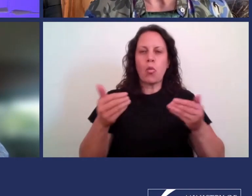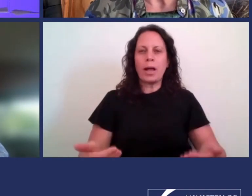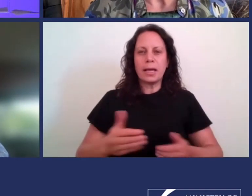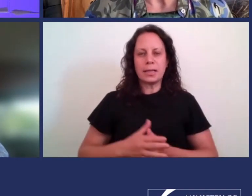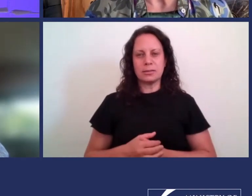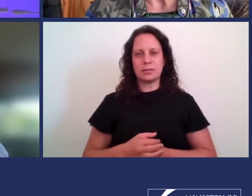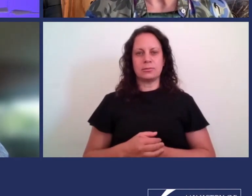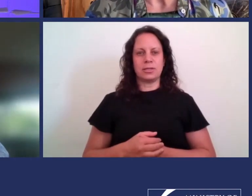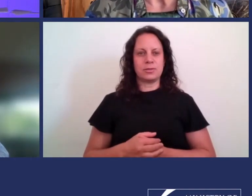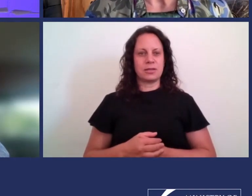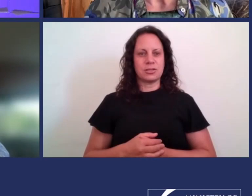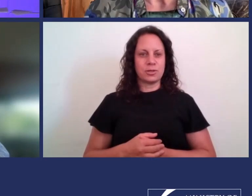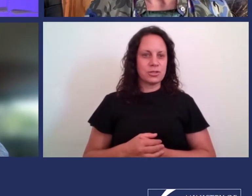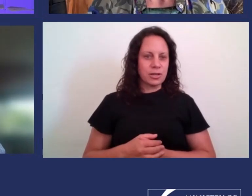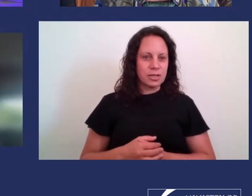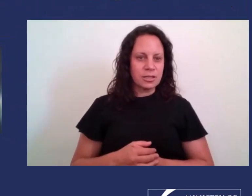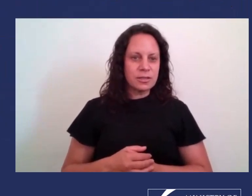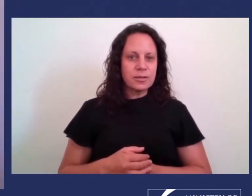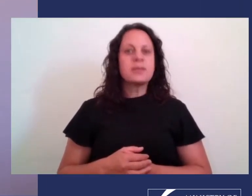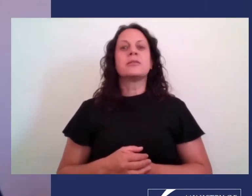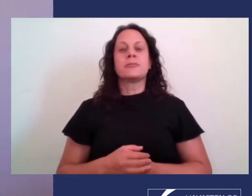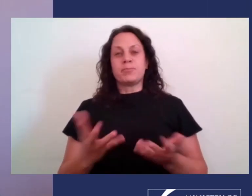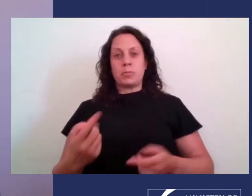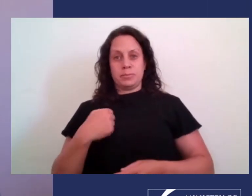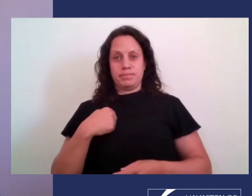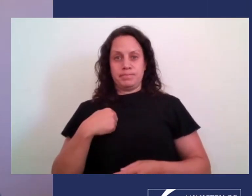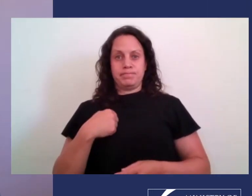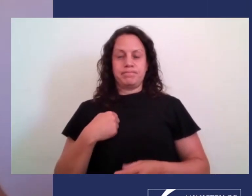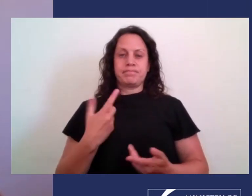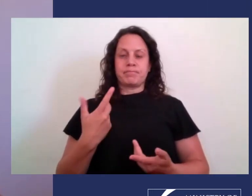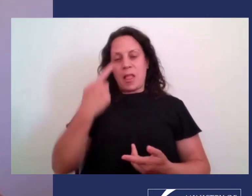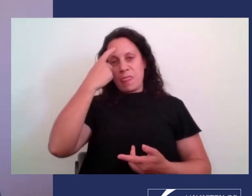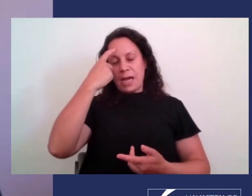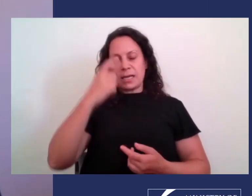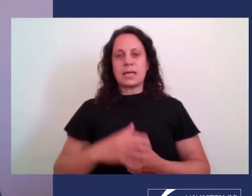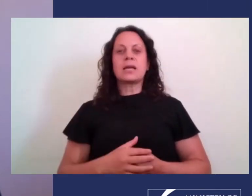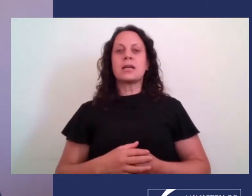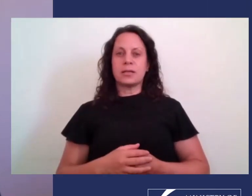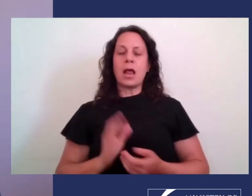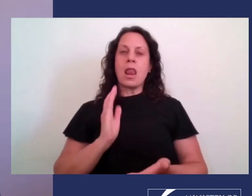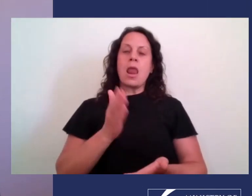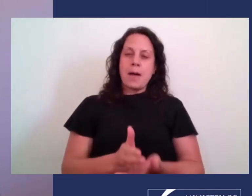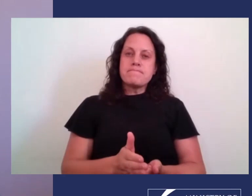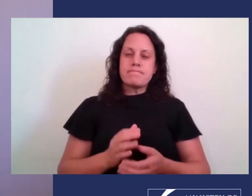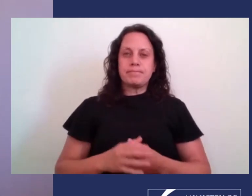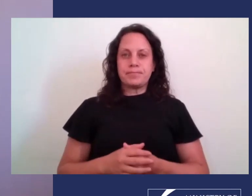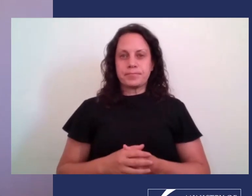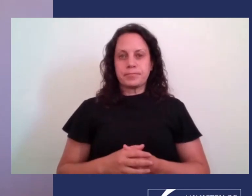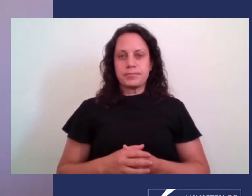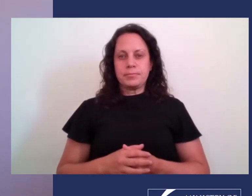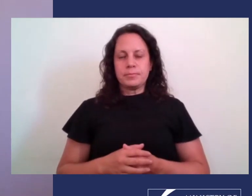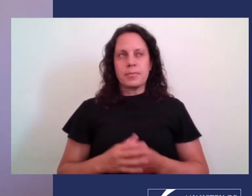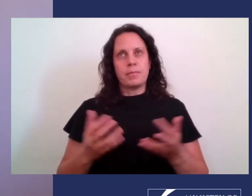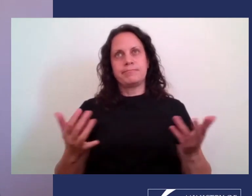view. Yeah, so I think that there is individual protection here. So this just isn't